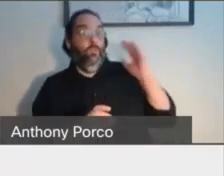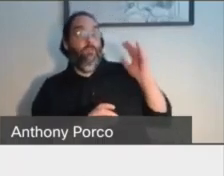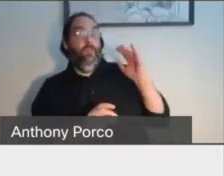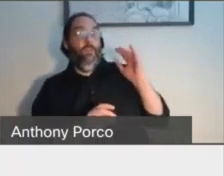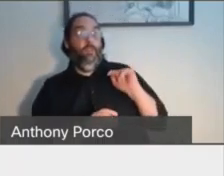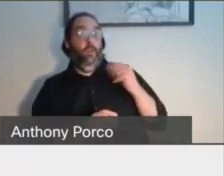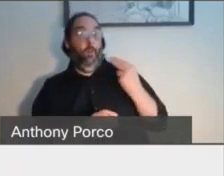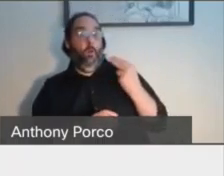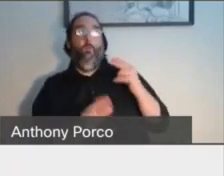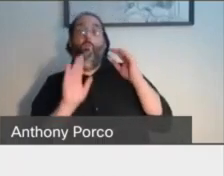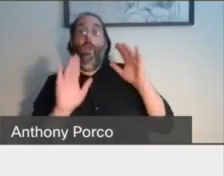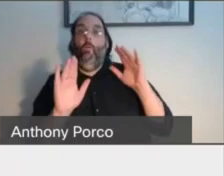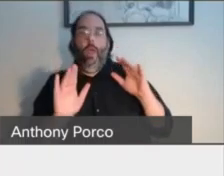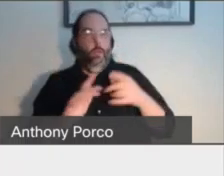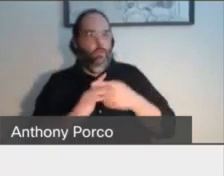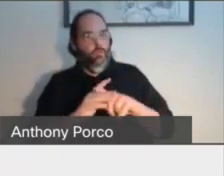get started.